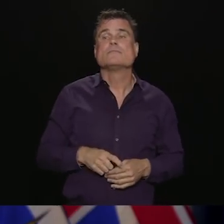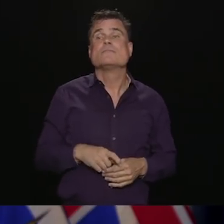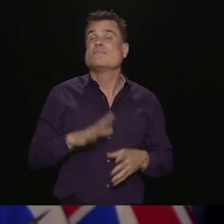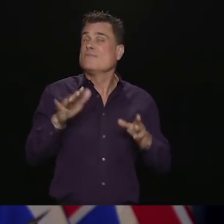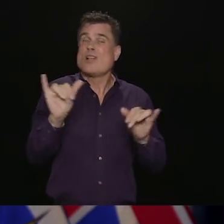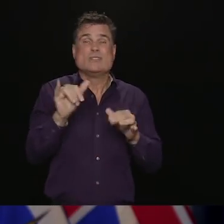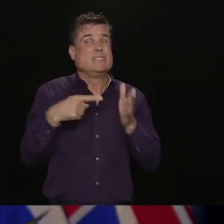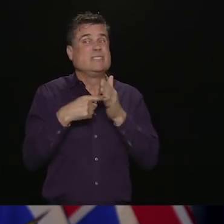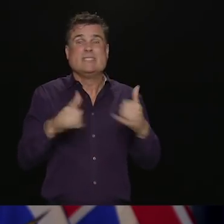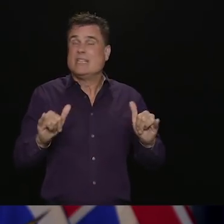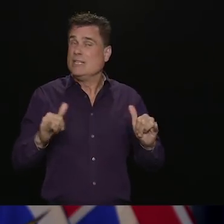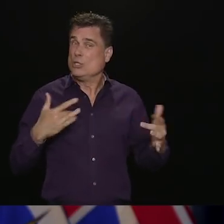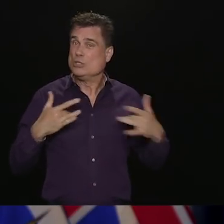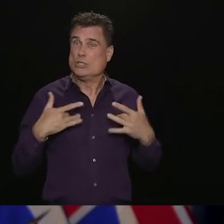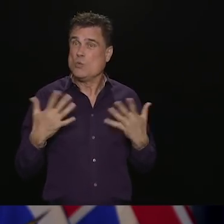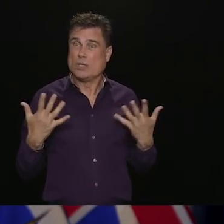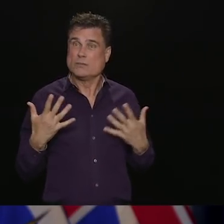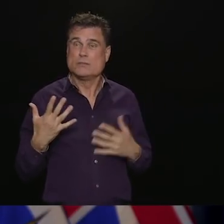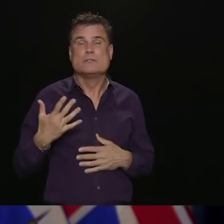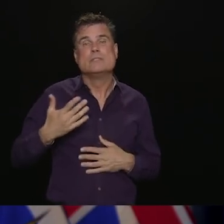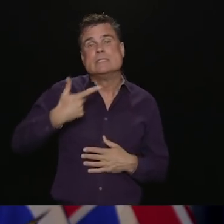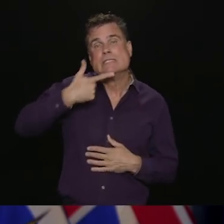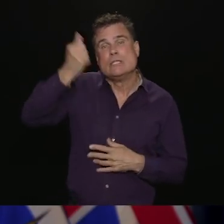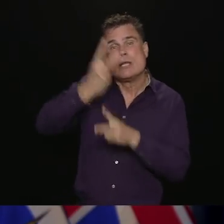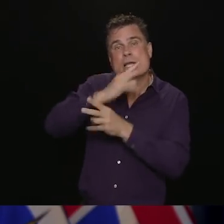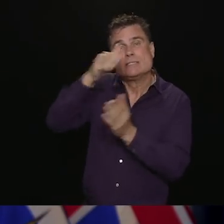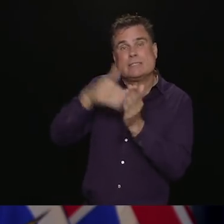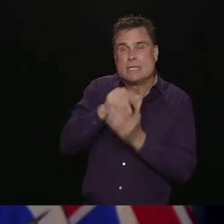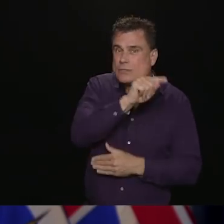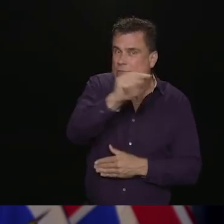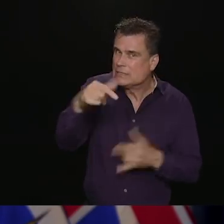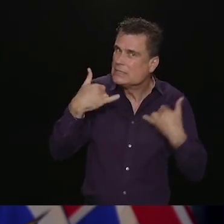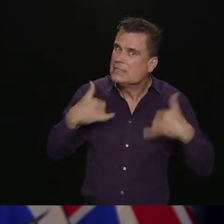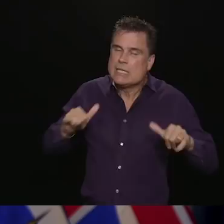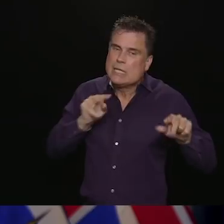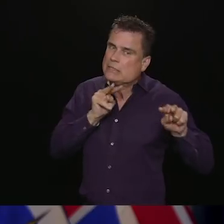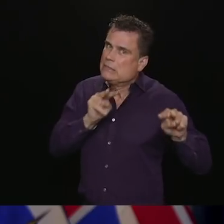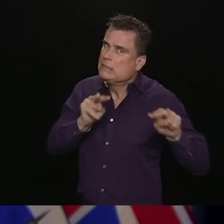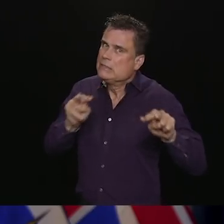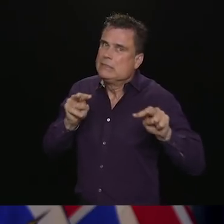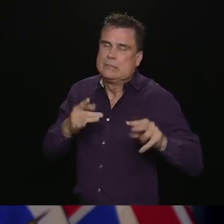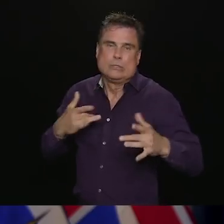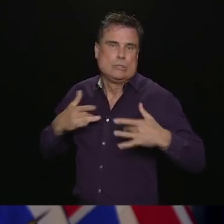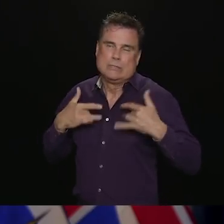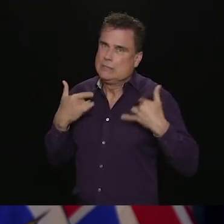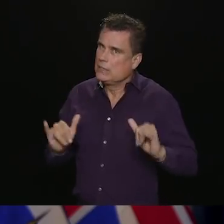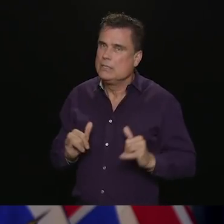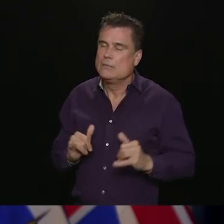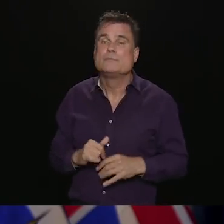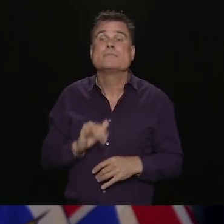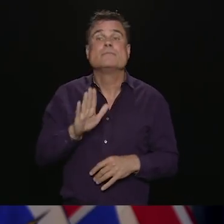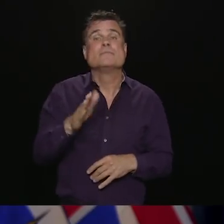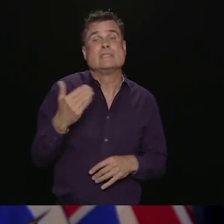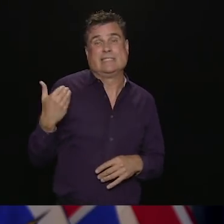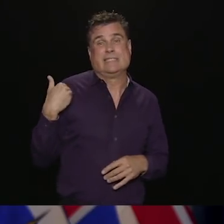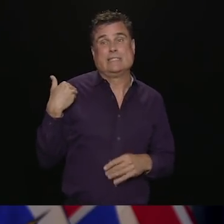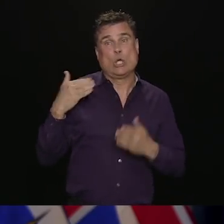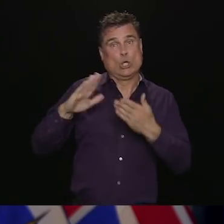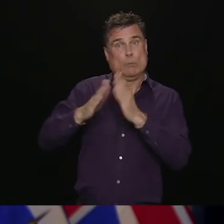see it in our long-term care homes. The recent outbreaks have been caught early for the most part, but the impact is